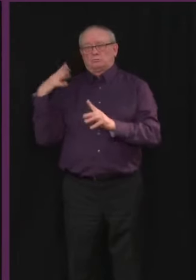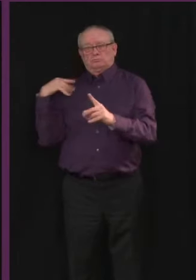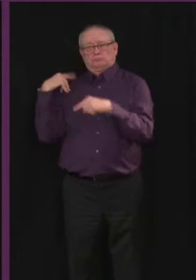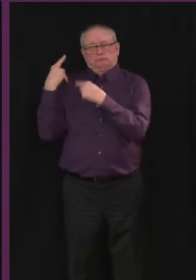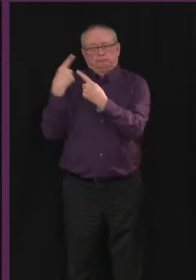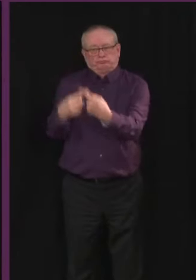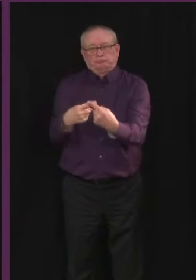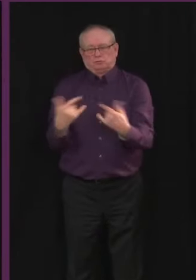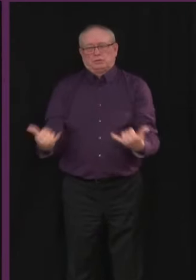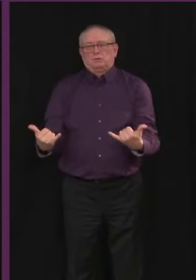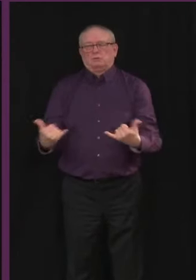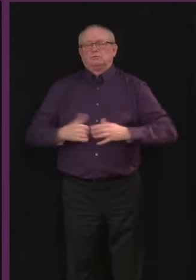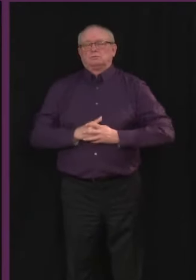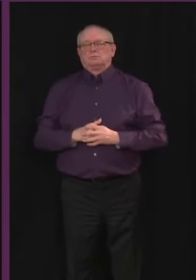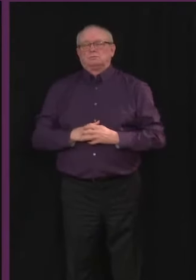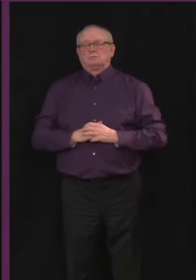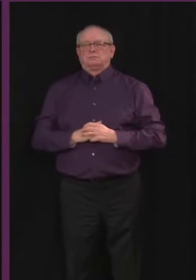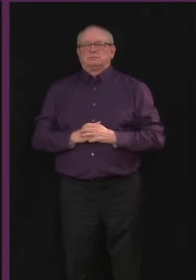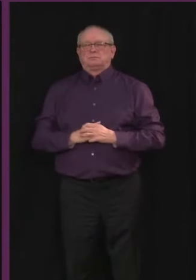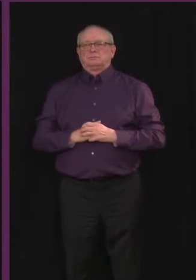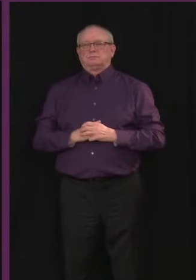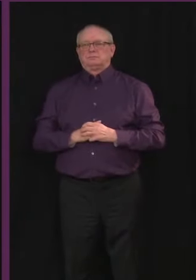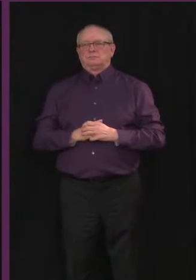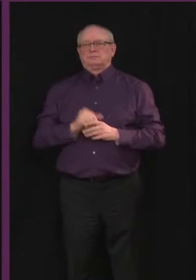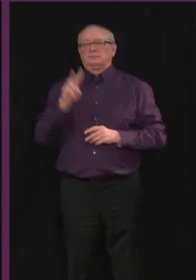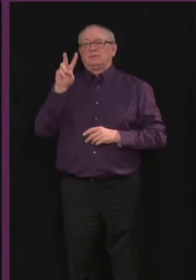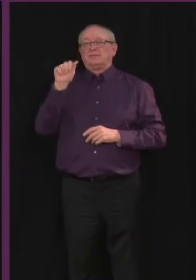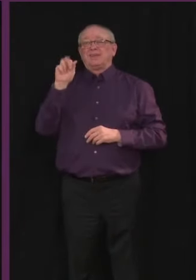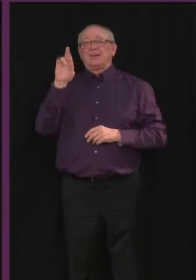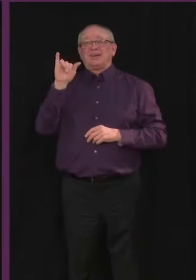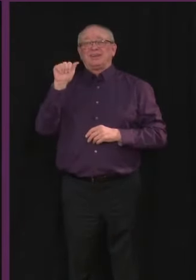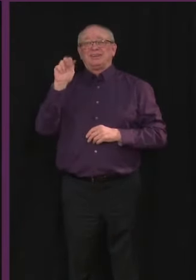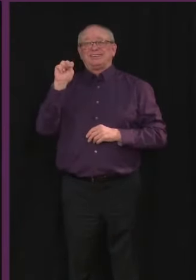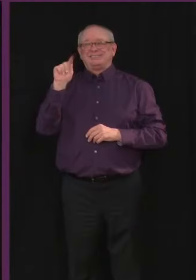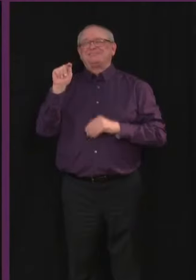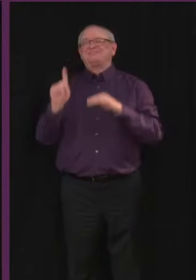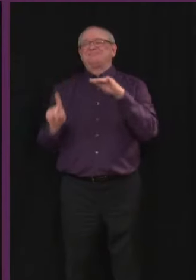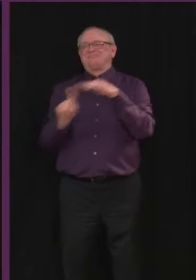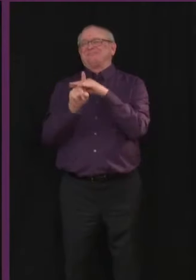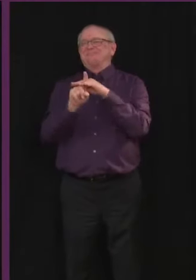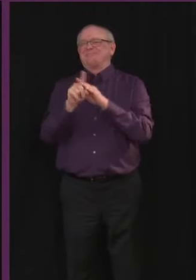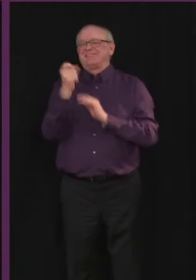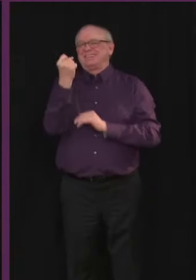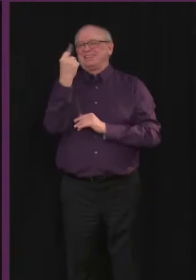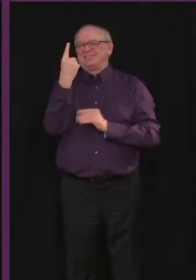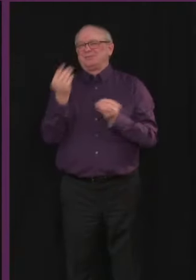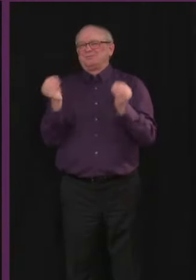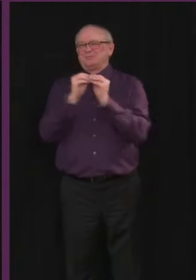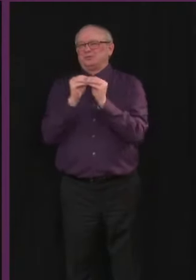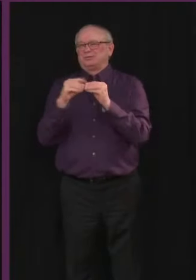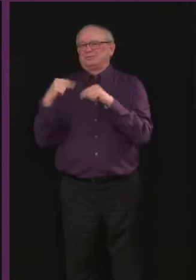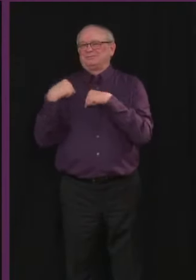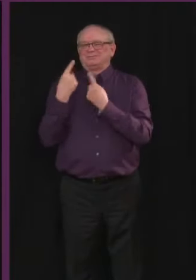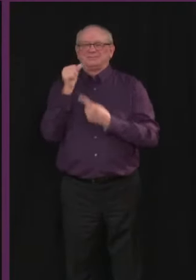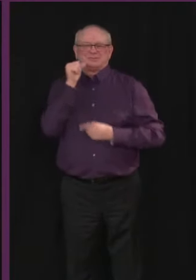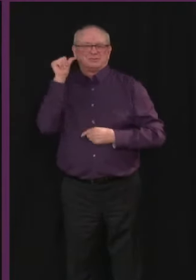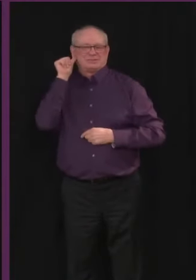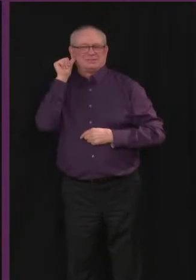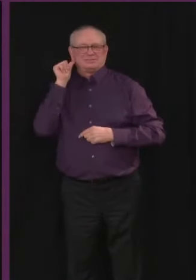We have identified 11 additional cases of the variant since yesterday, and on average, variant cases have accounted for